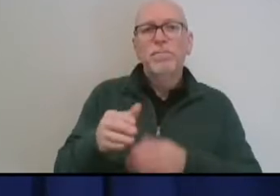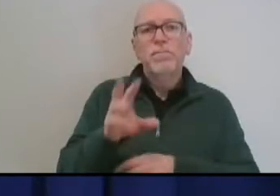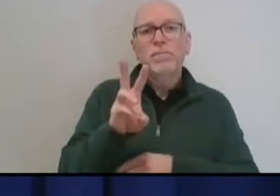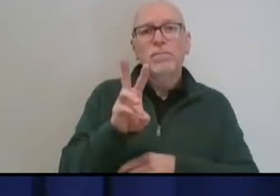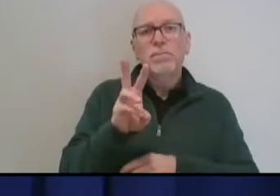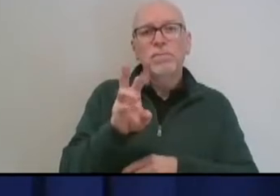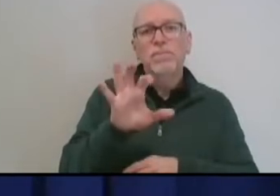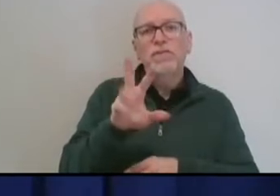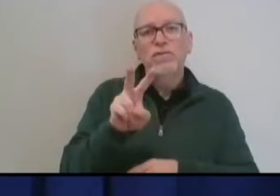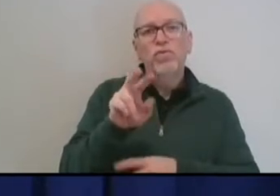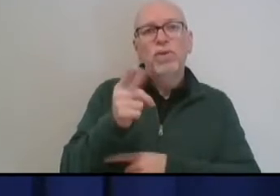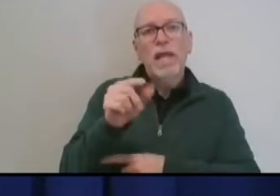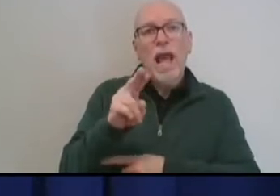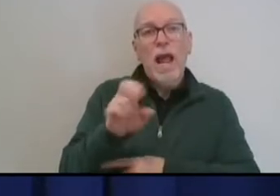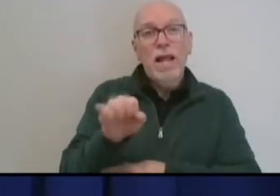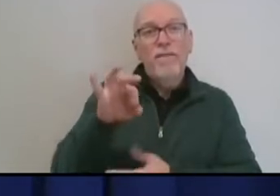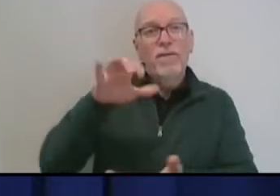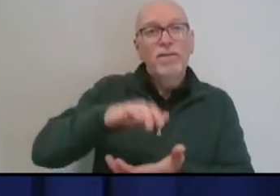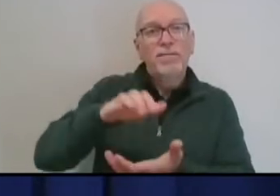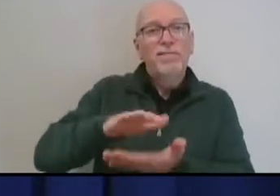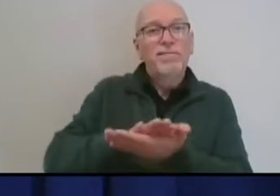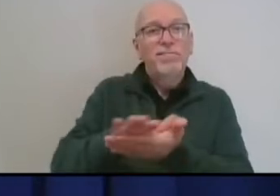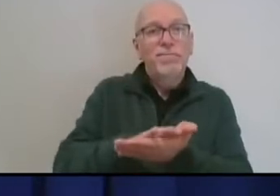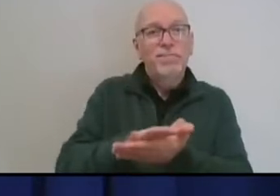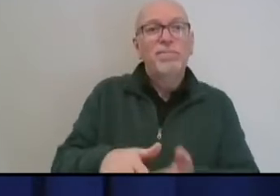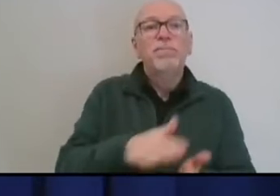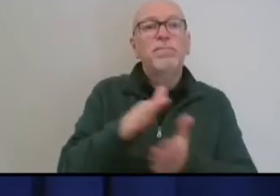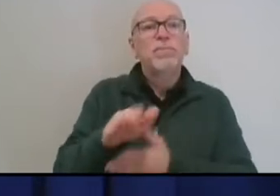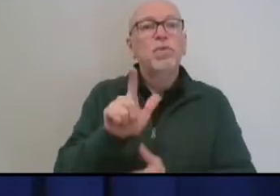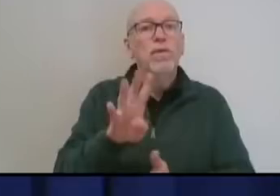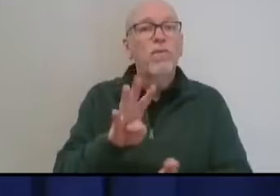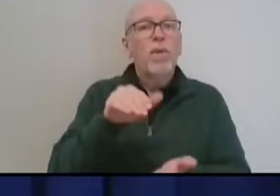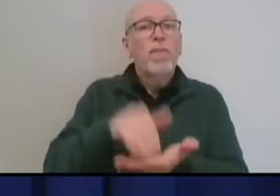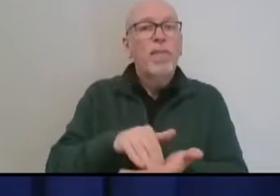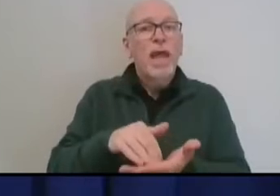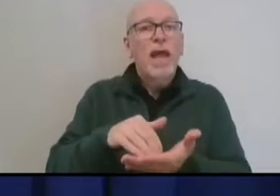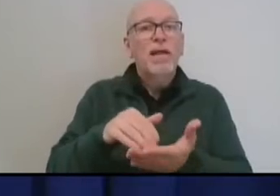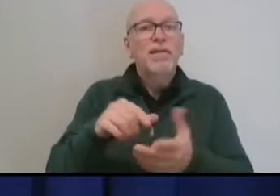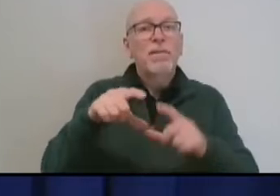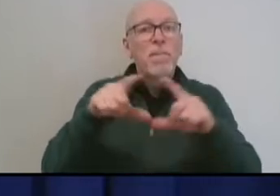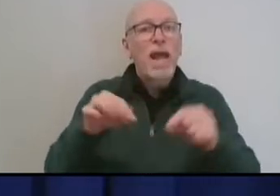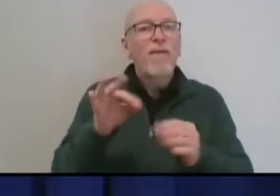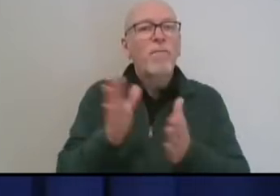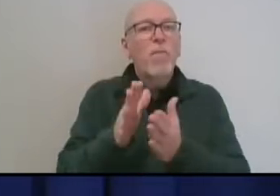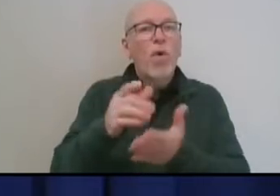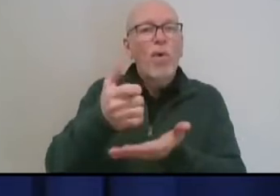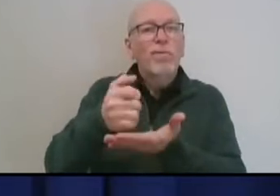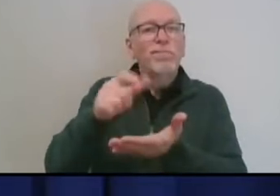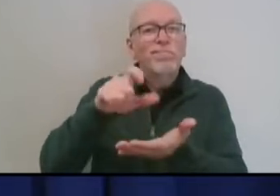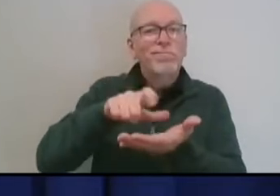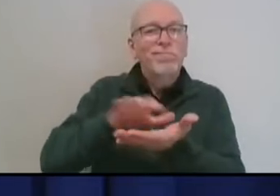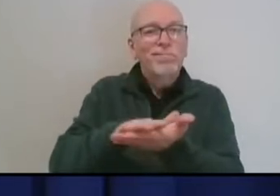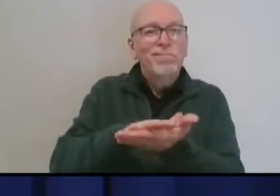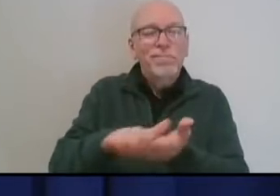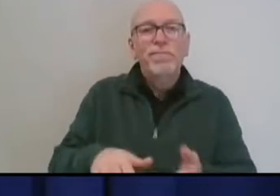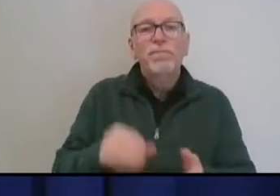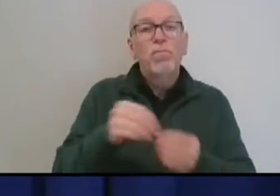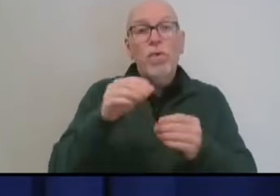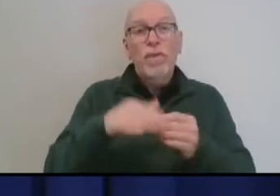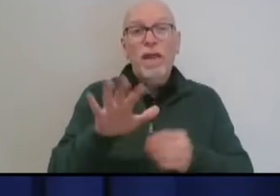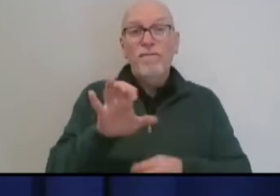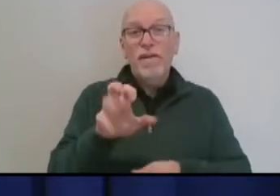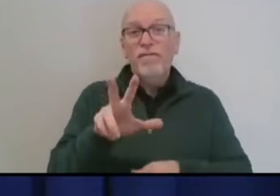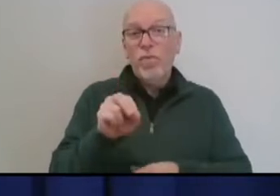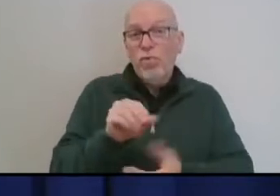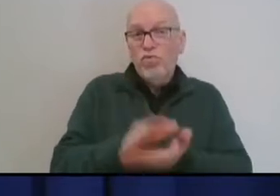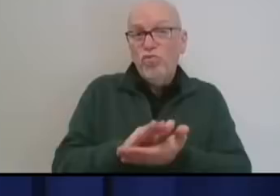652 gallons of hand sanitizer, and about 24,000 packets of small sanitizer. More than 530 schools have